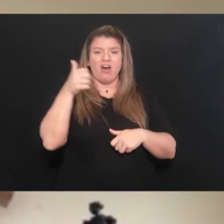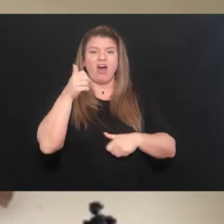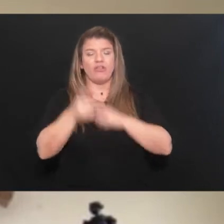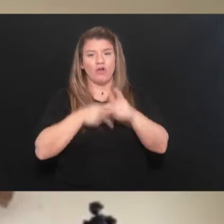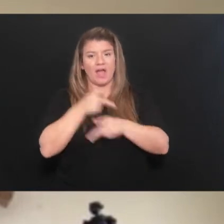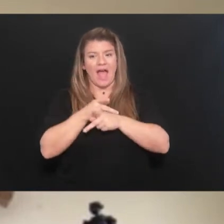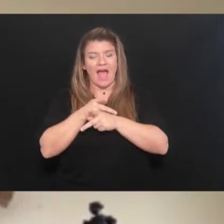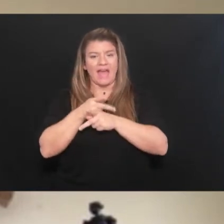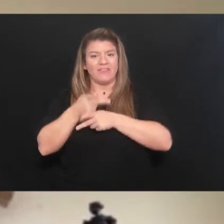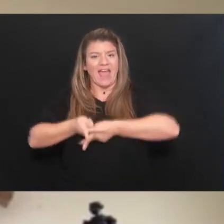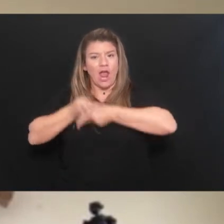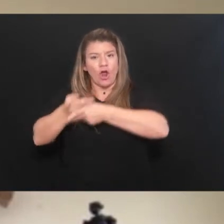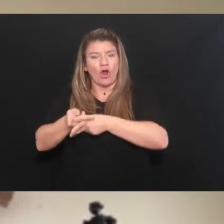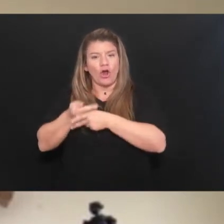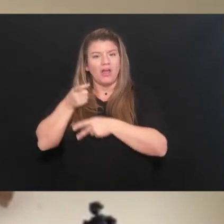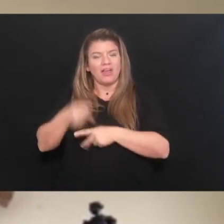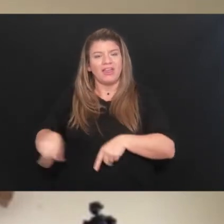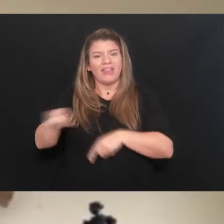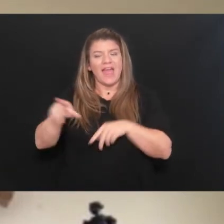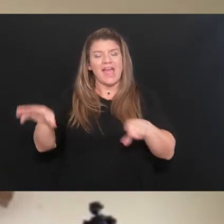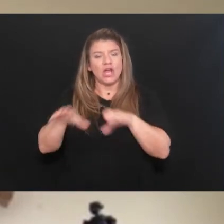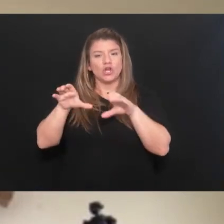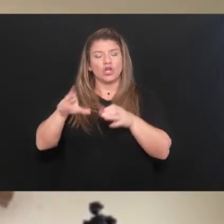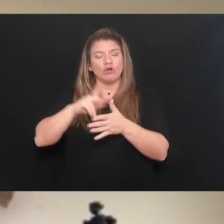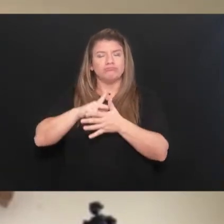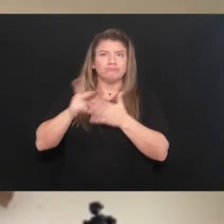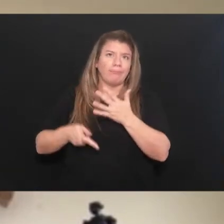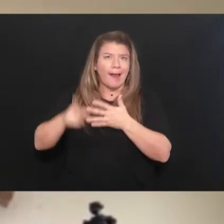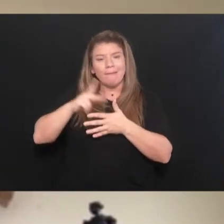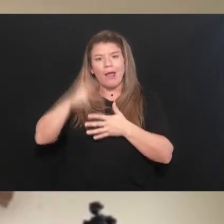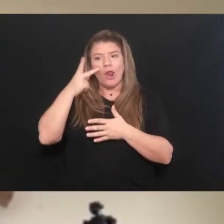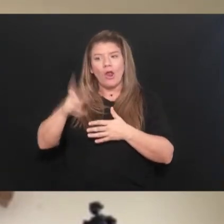give, primarily looking at elective